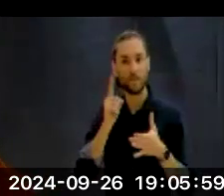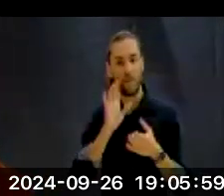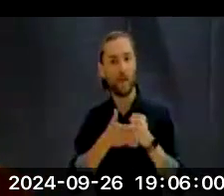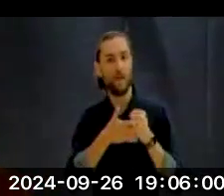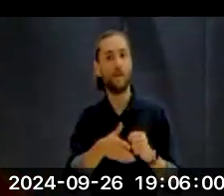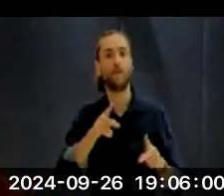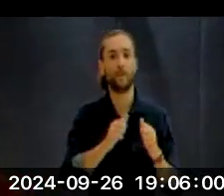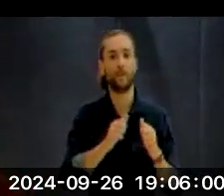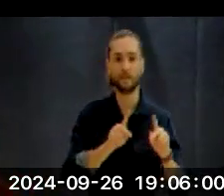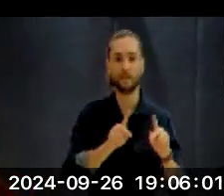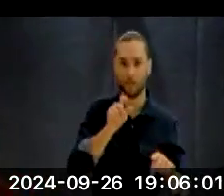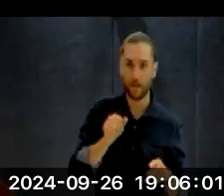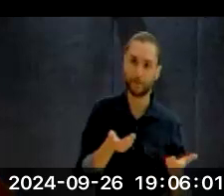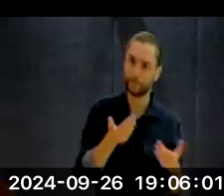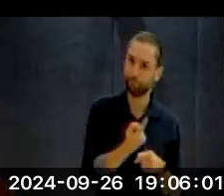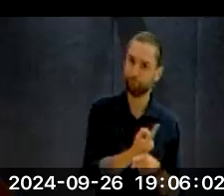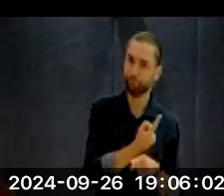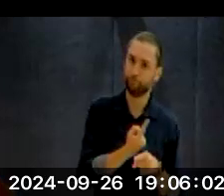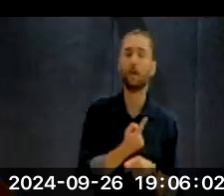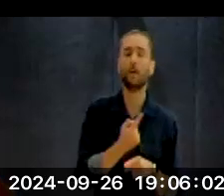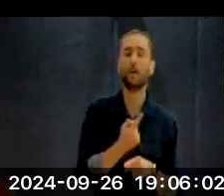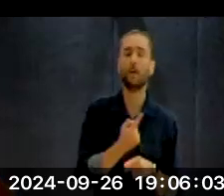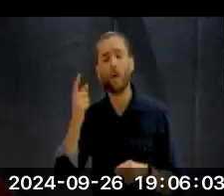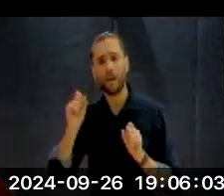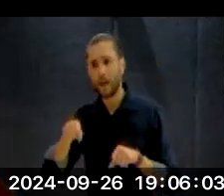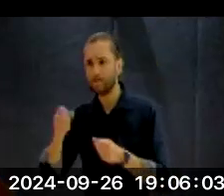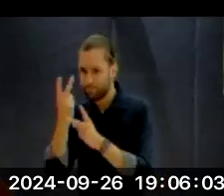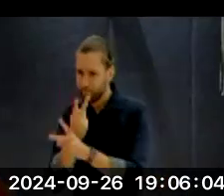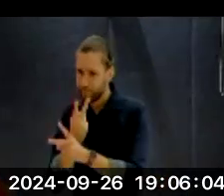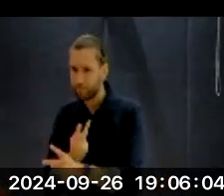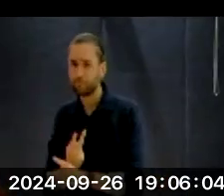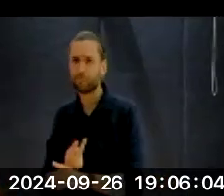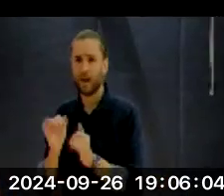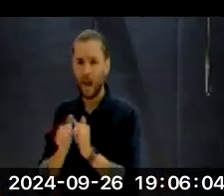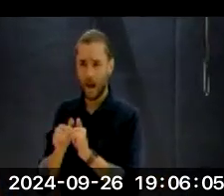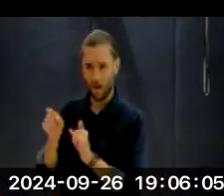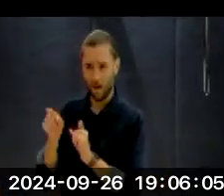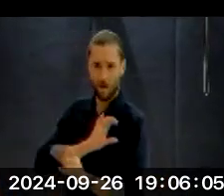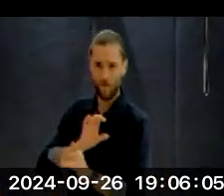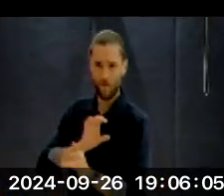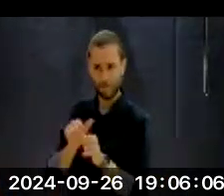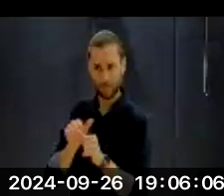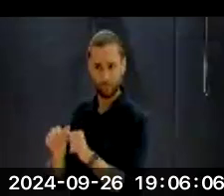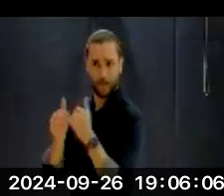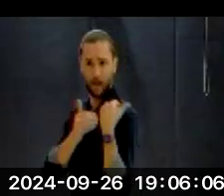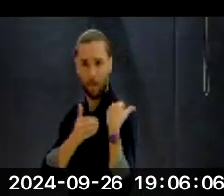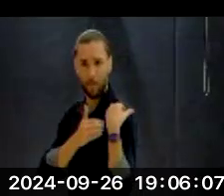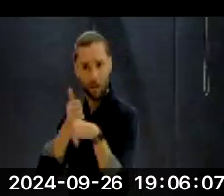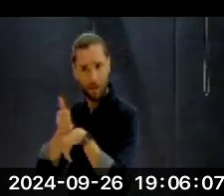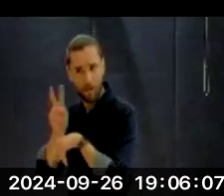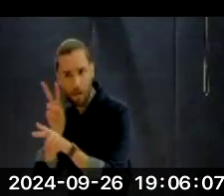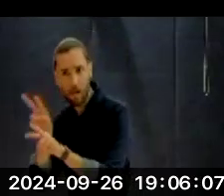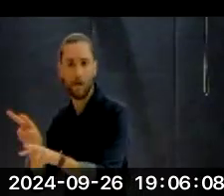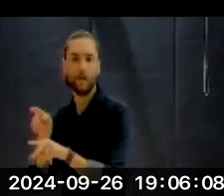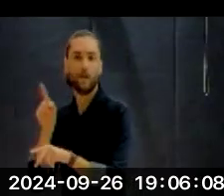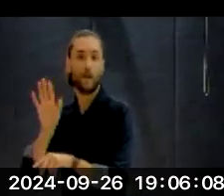we can not only find ways to hold law enforcement and other authority systems accountable for